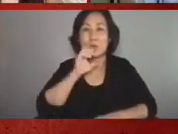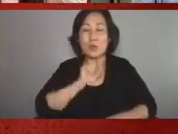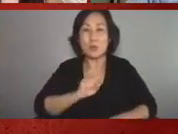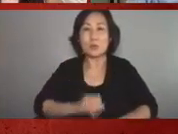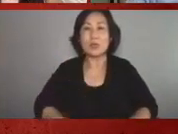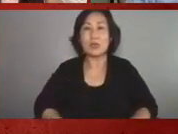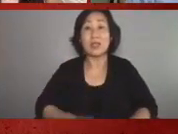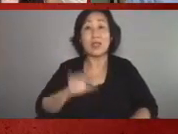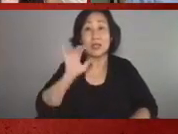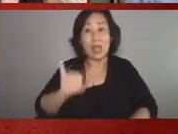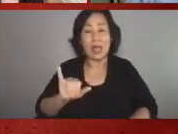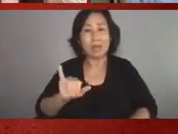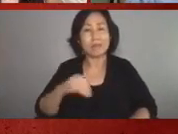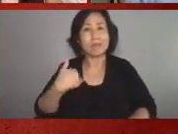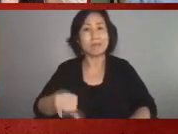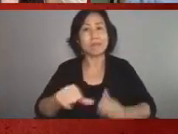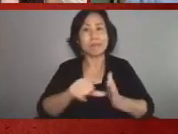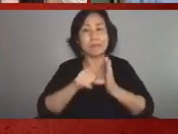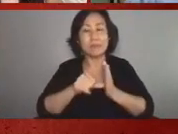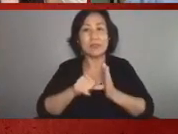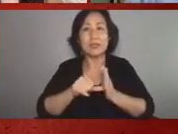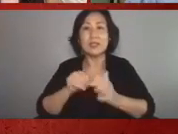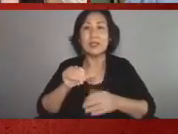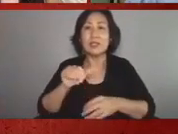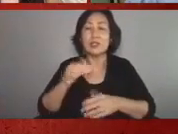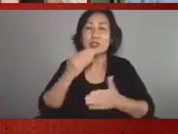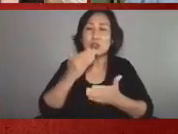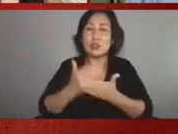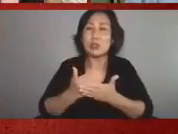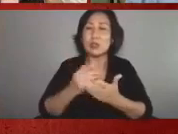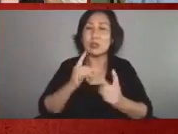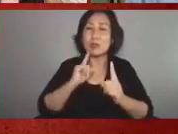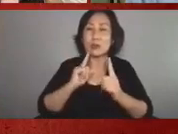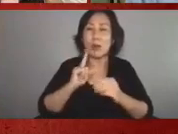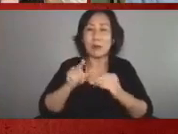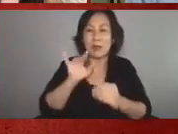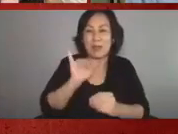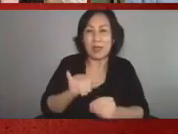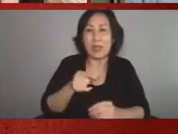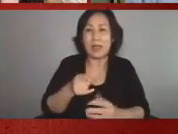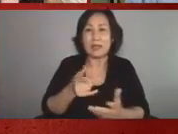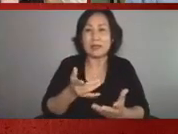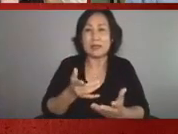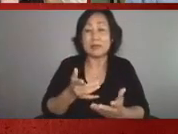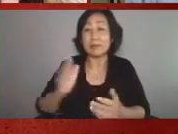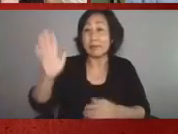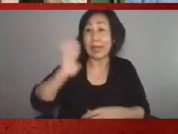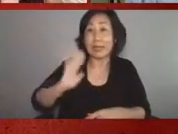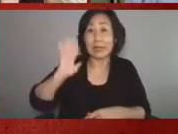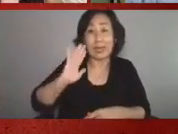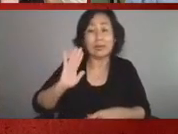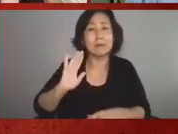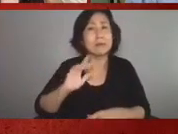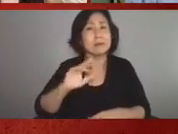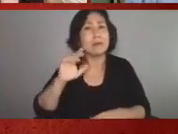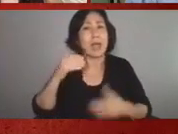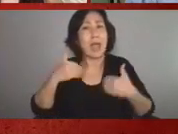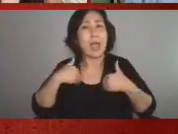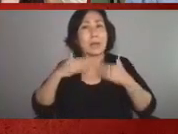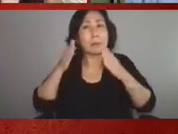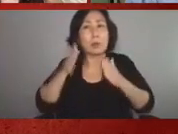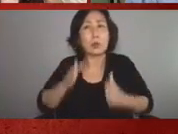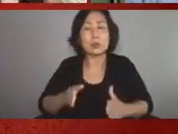It says something. I think it's a good thing to talk about, that even back then there is a story of someone who was